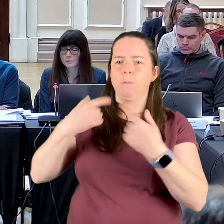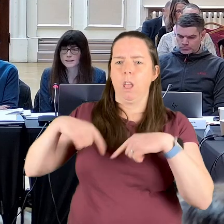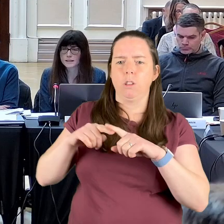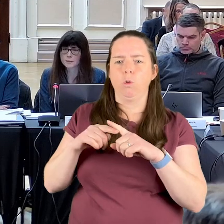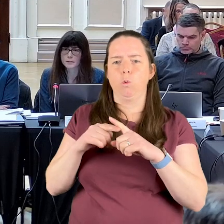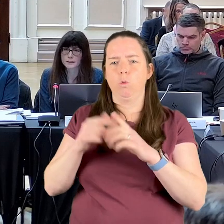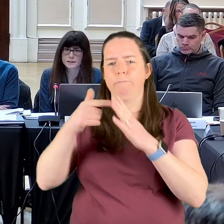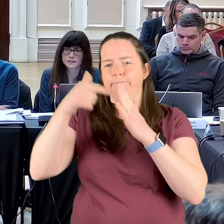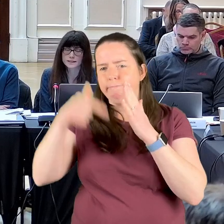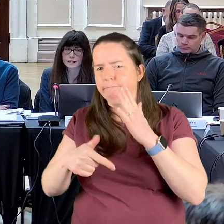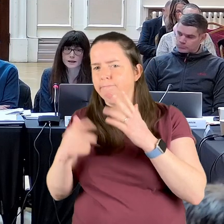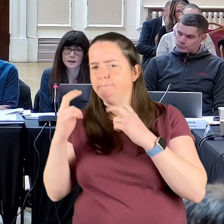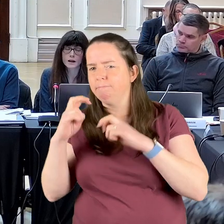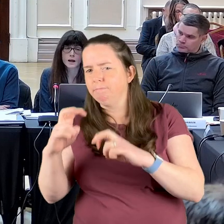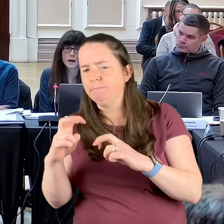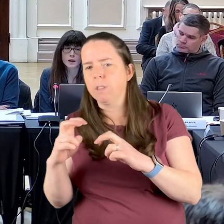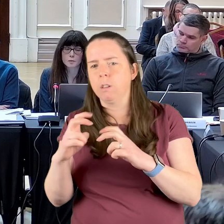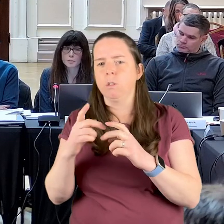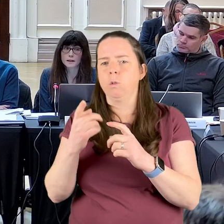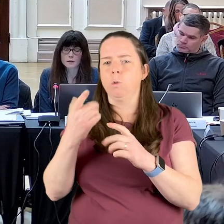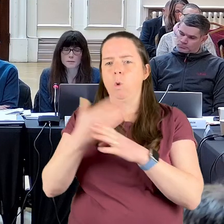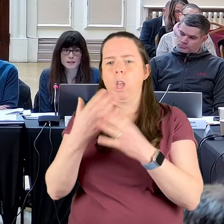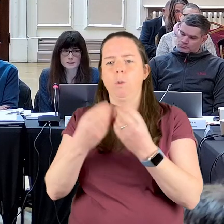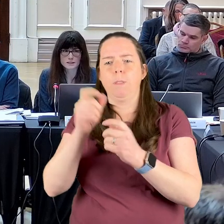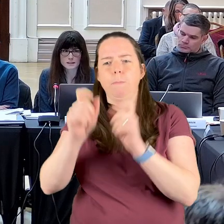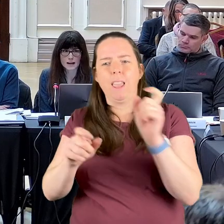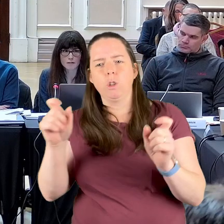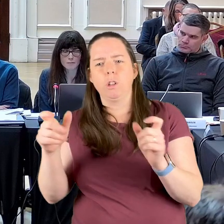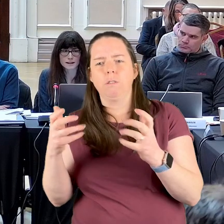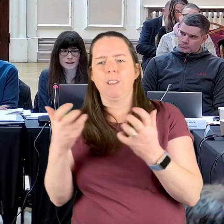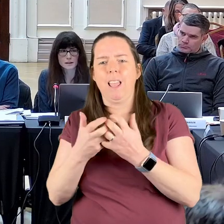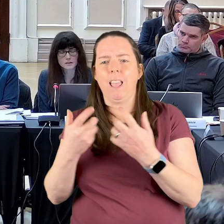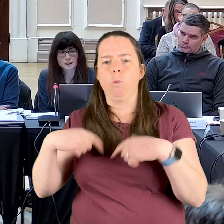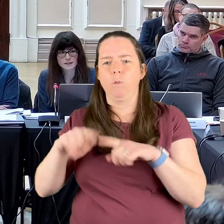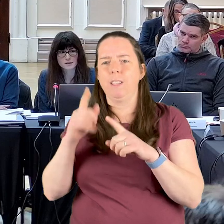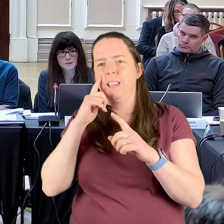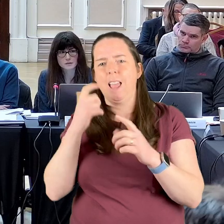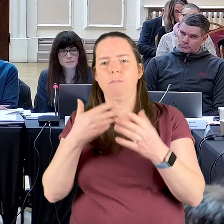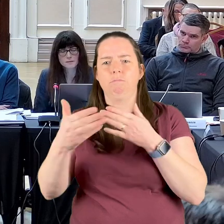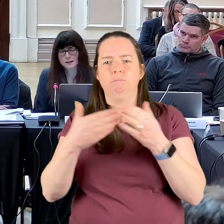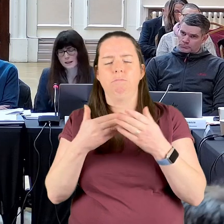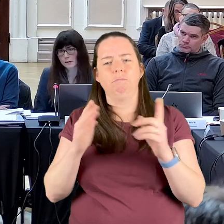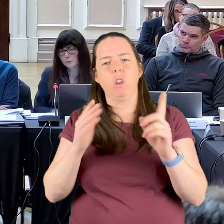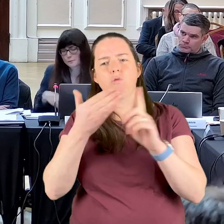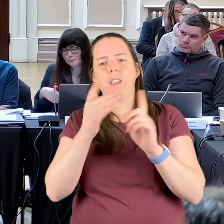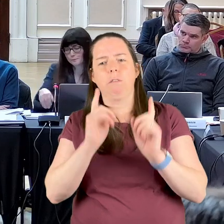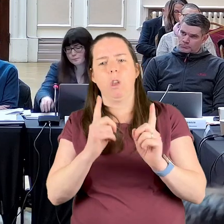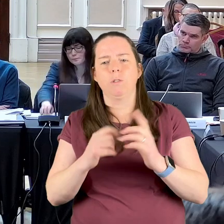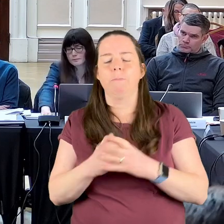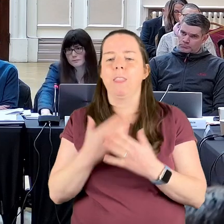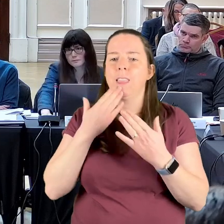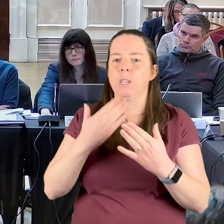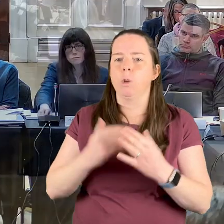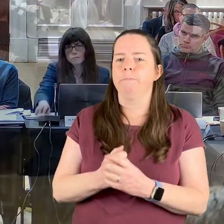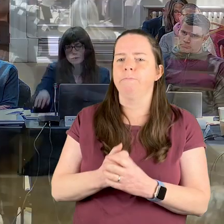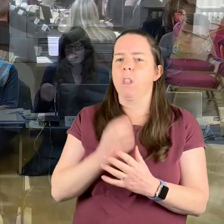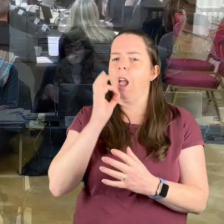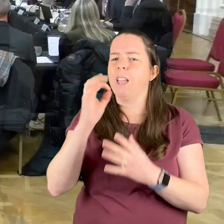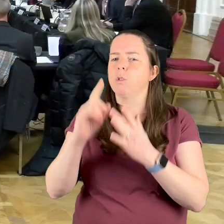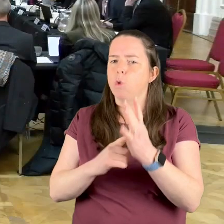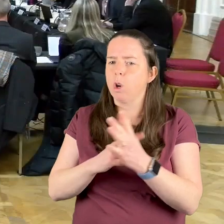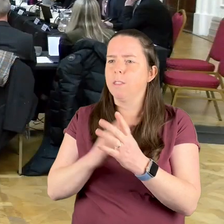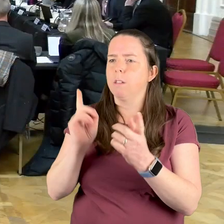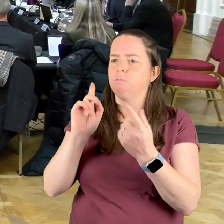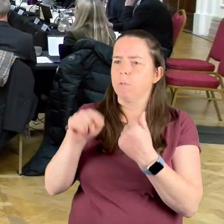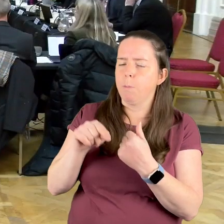dig a little bit deeper into seeing, to working with patients into how we might address those. Thank you. Thank you. Could